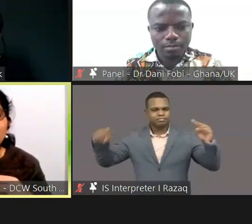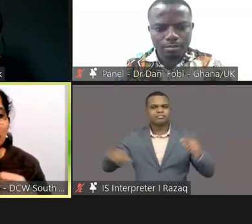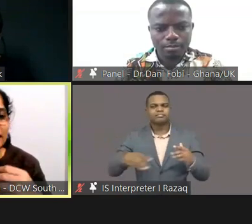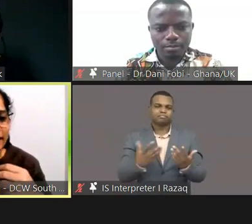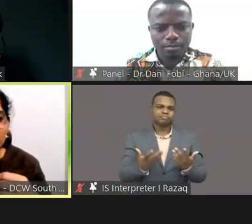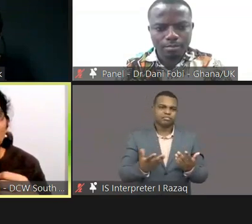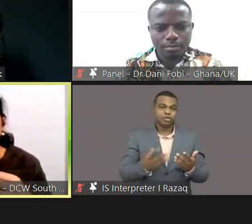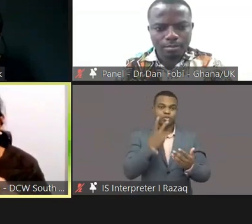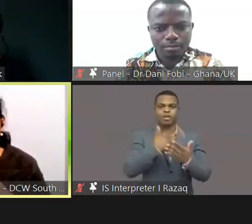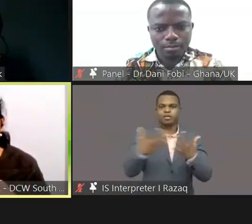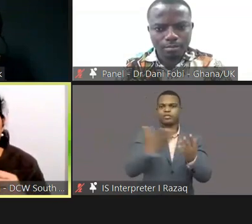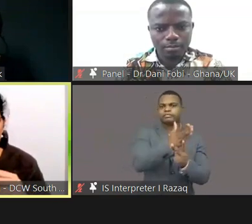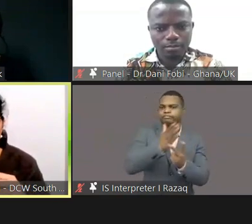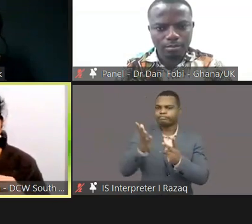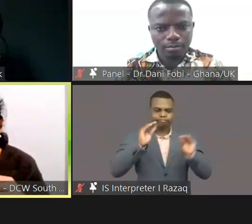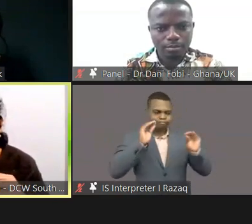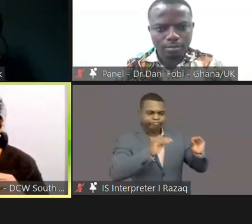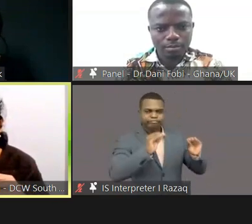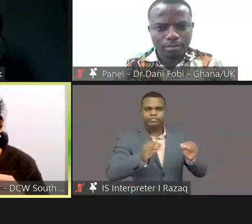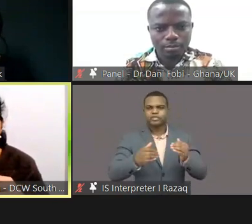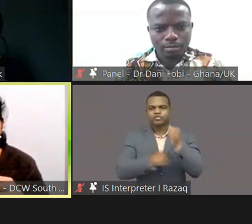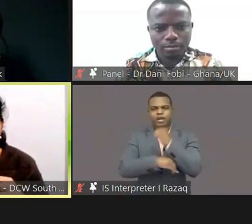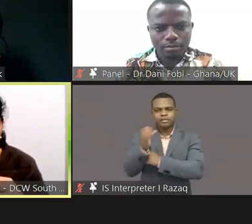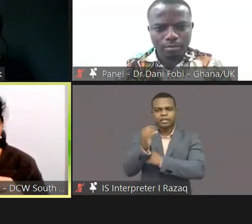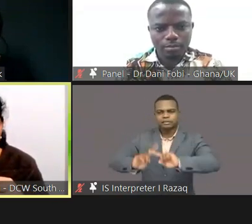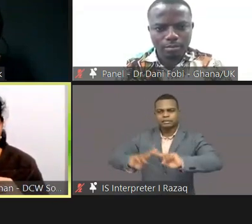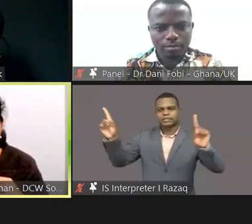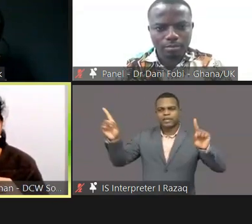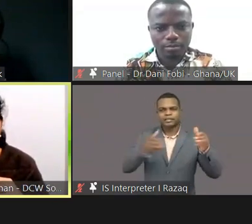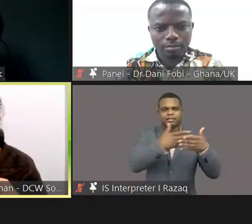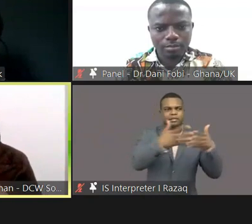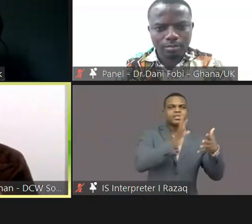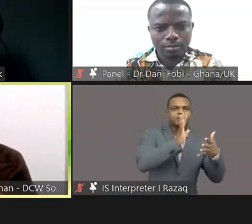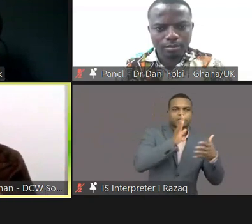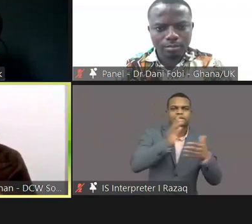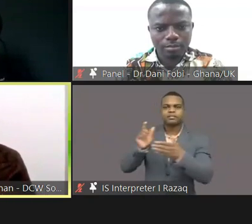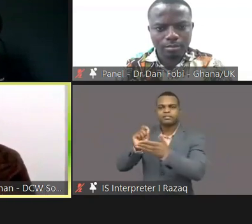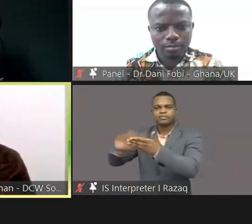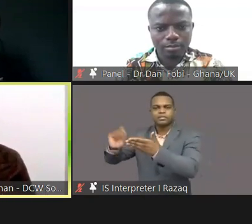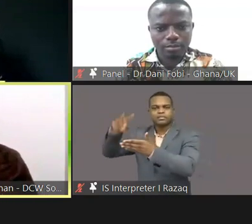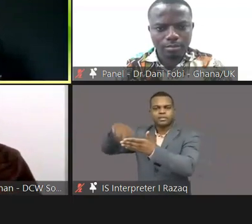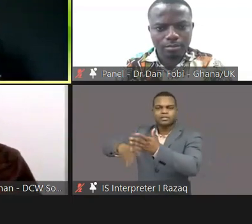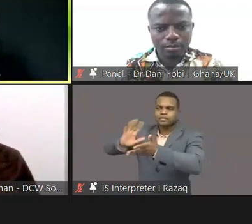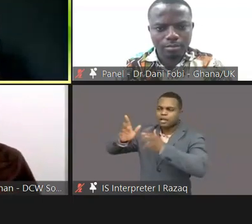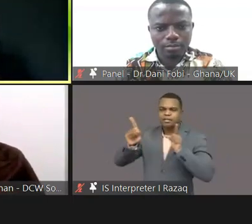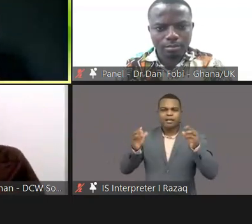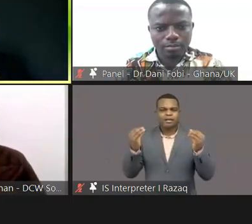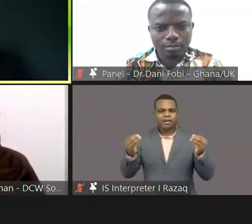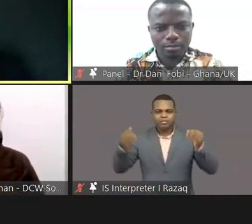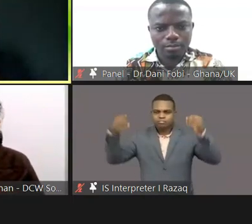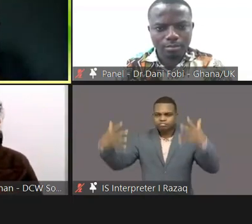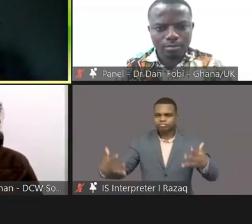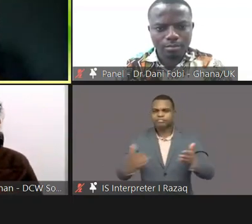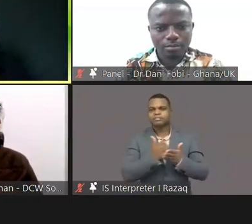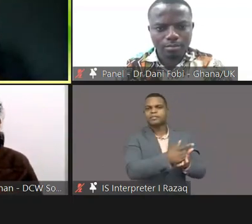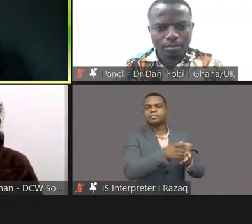together, sign language as well as reading and writing. Great, thank you very much,